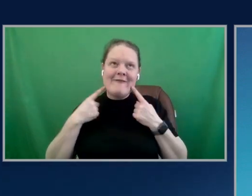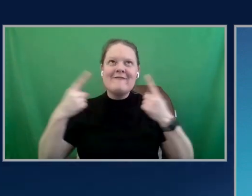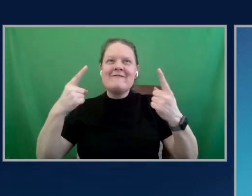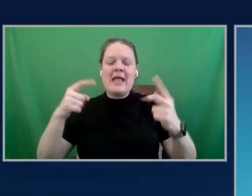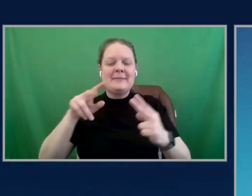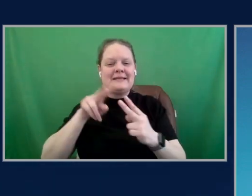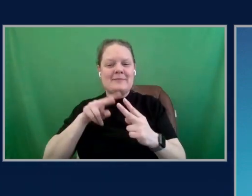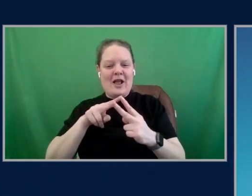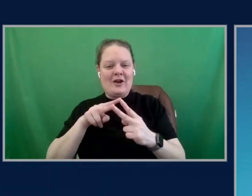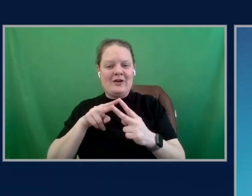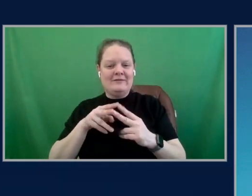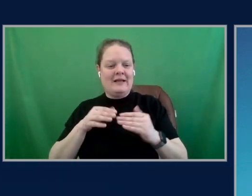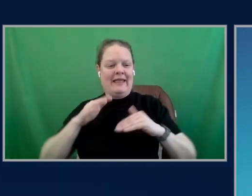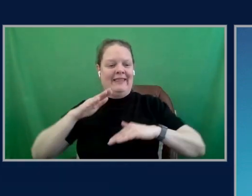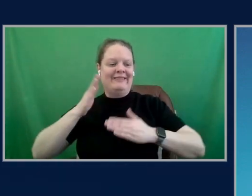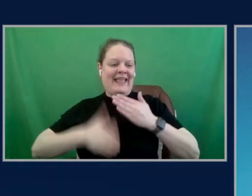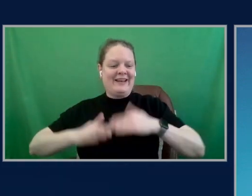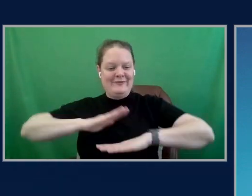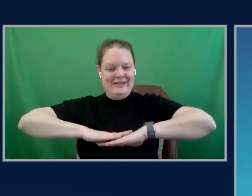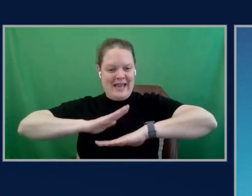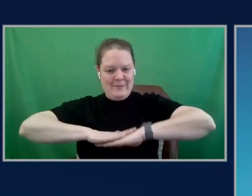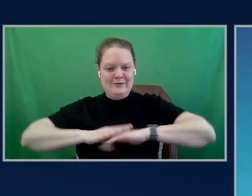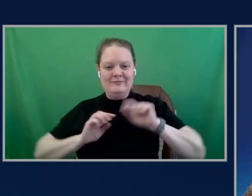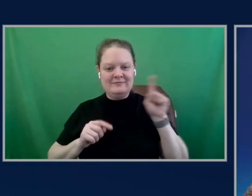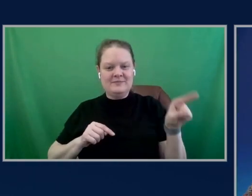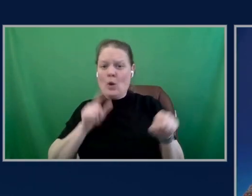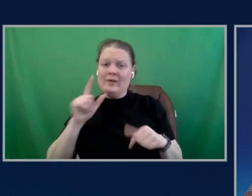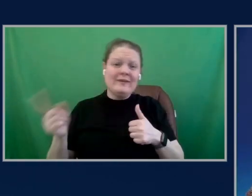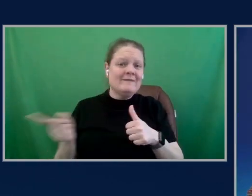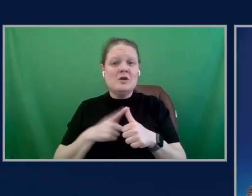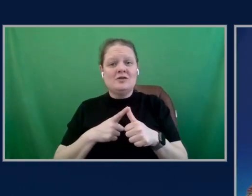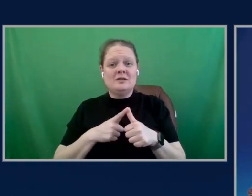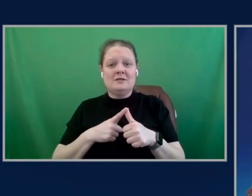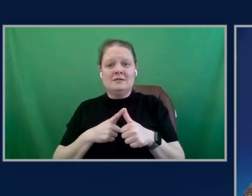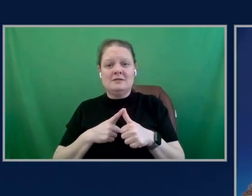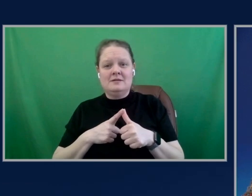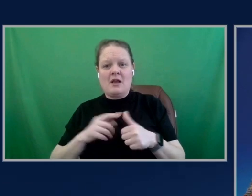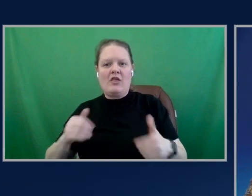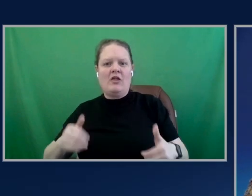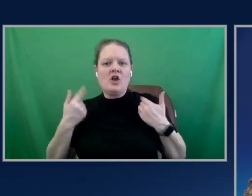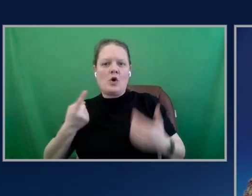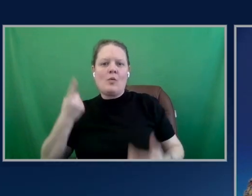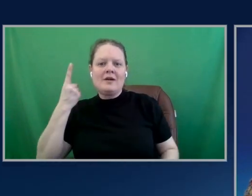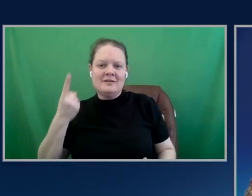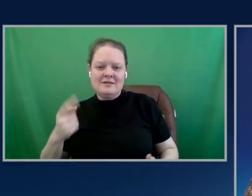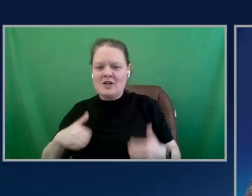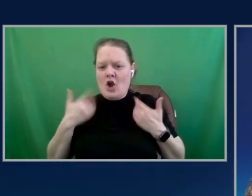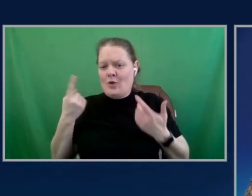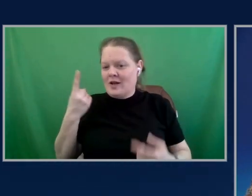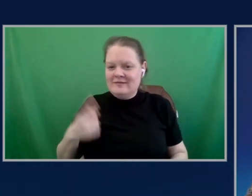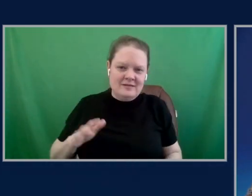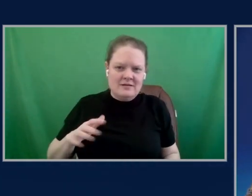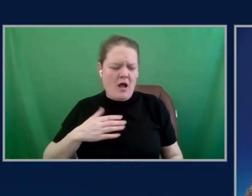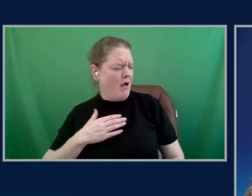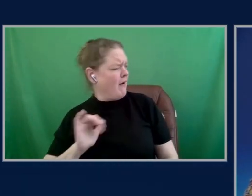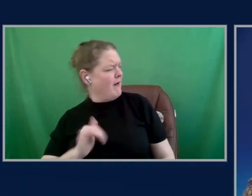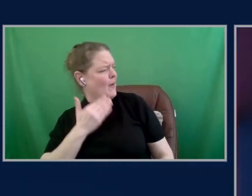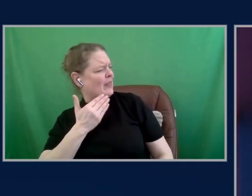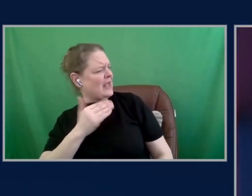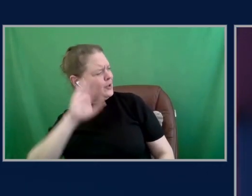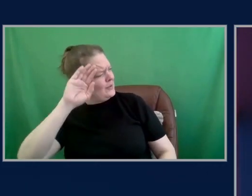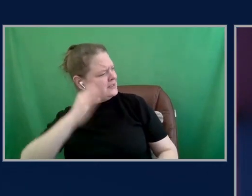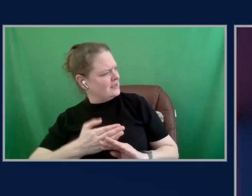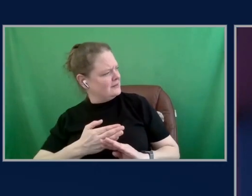the end of this table. Who goes first? The younger one. The younger one. Okay. Thank you, son. Get off my lawn.